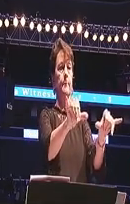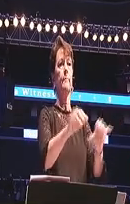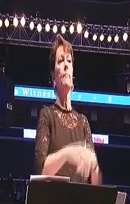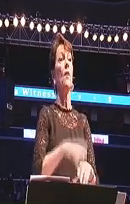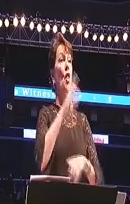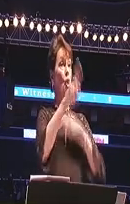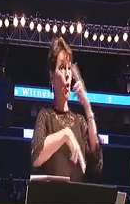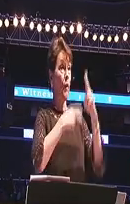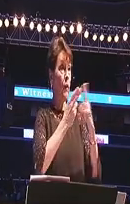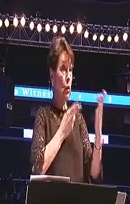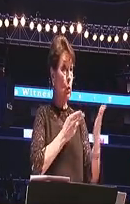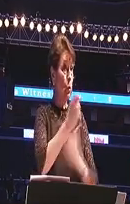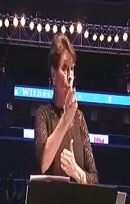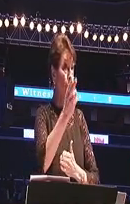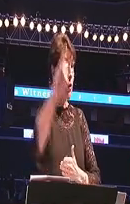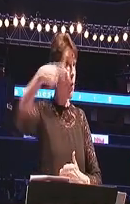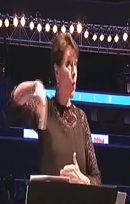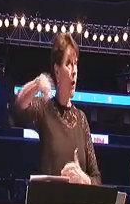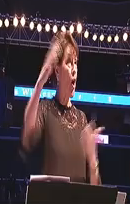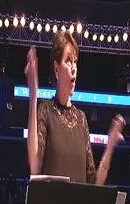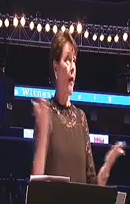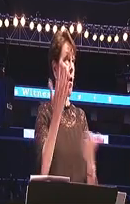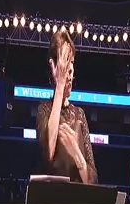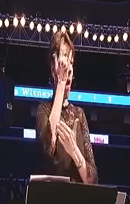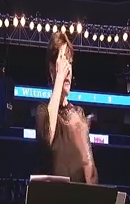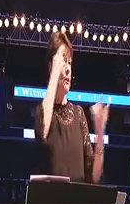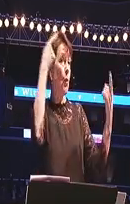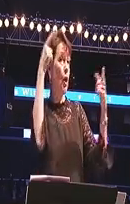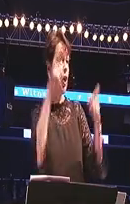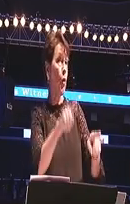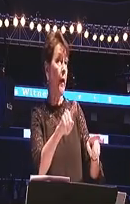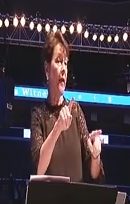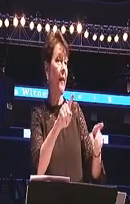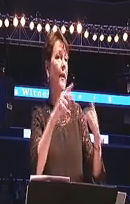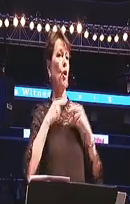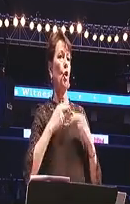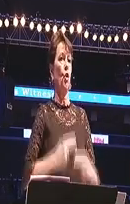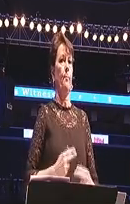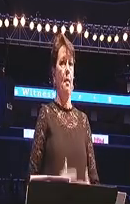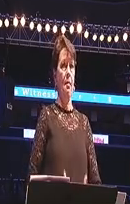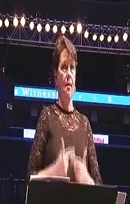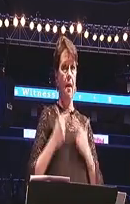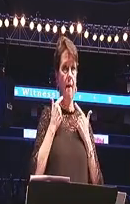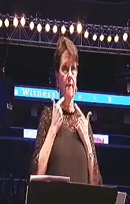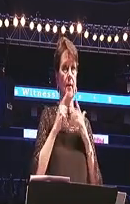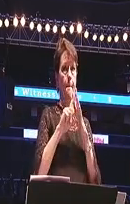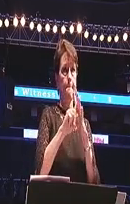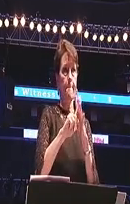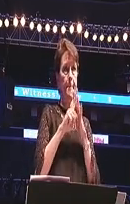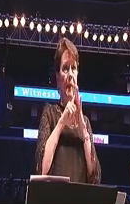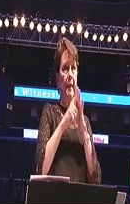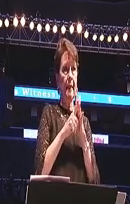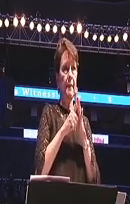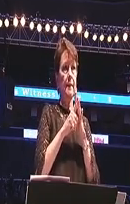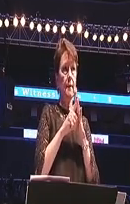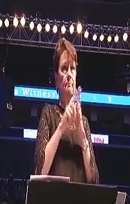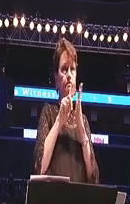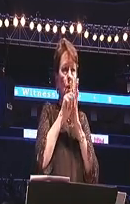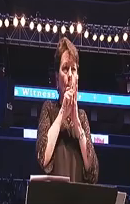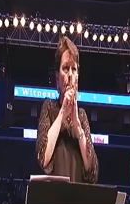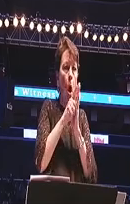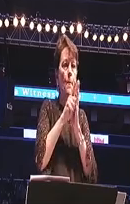together today to agree on is that human life begins at